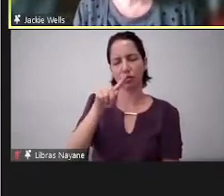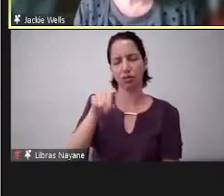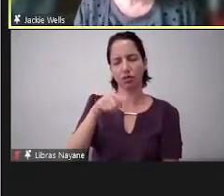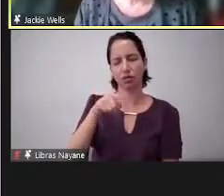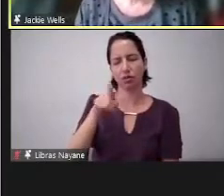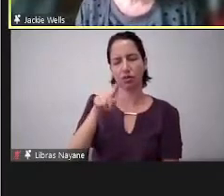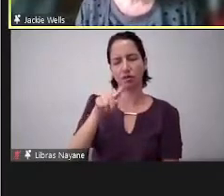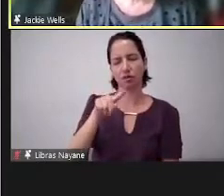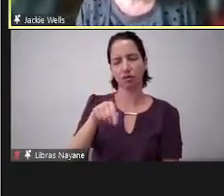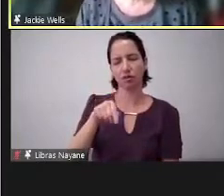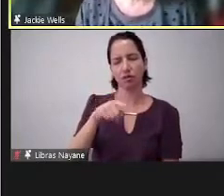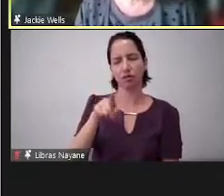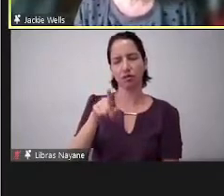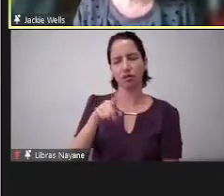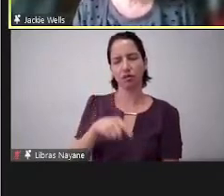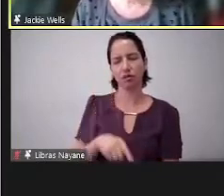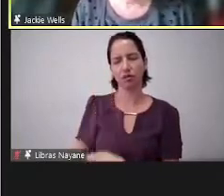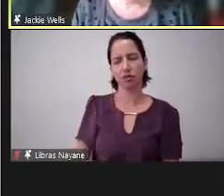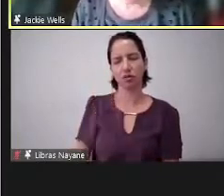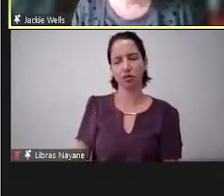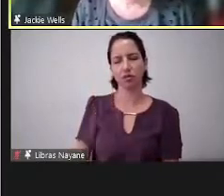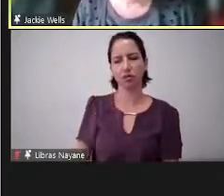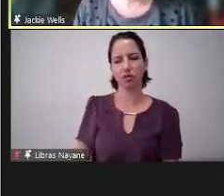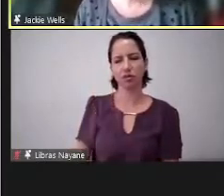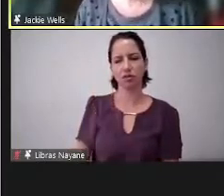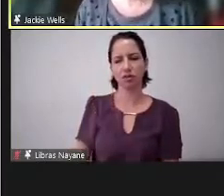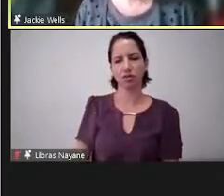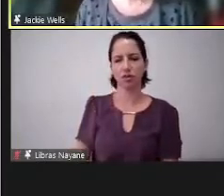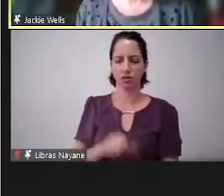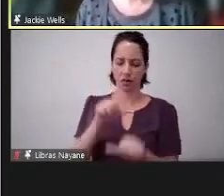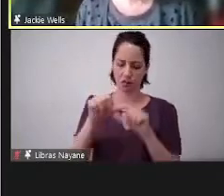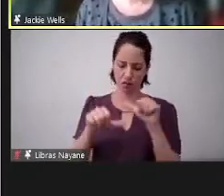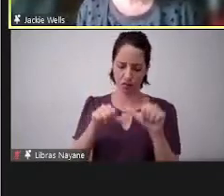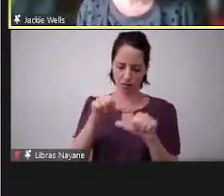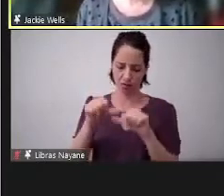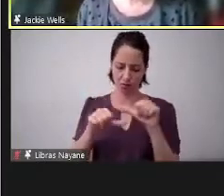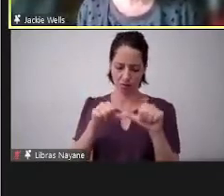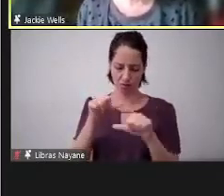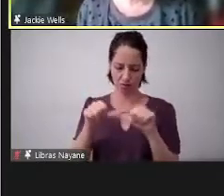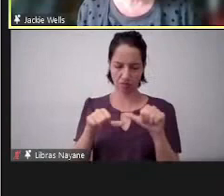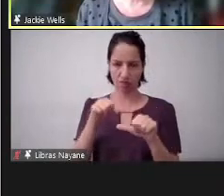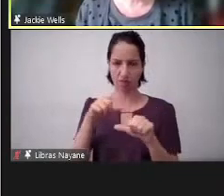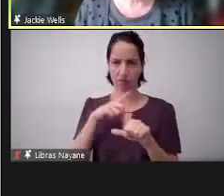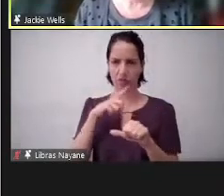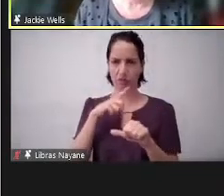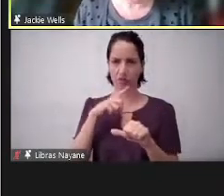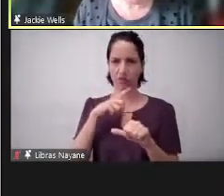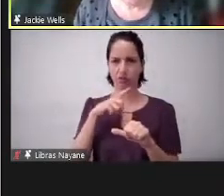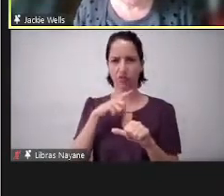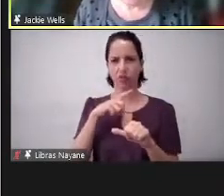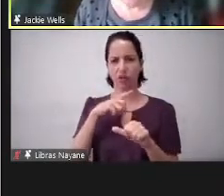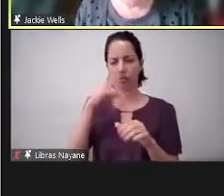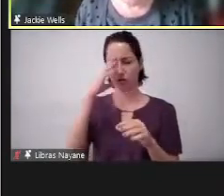were thought to be an improvement on the current system. Which itself is far from perfect.